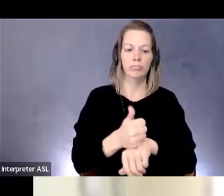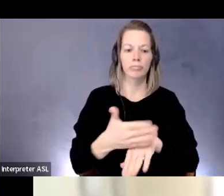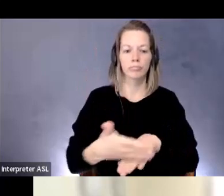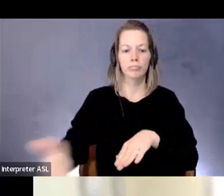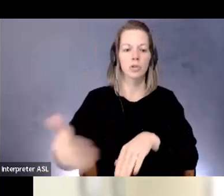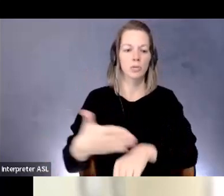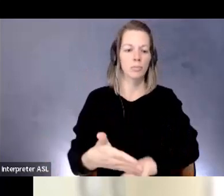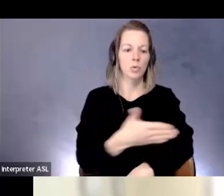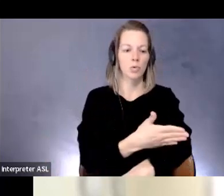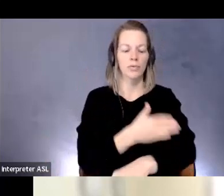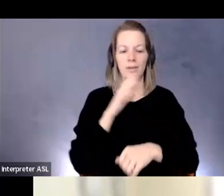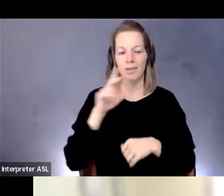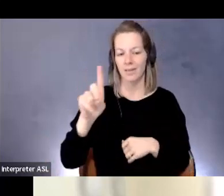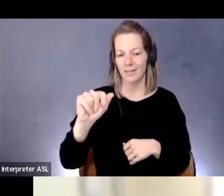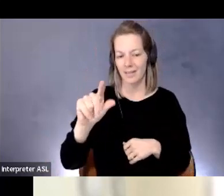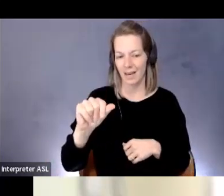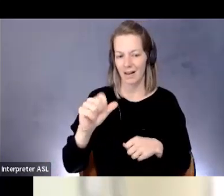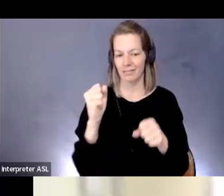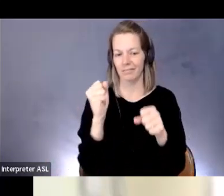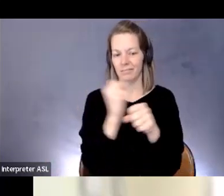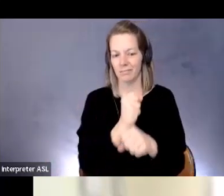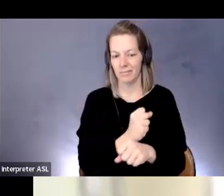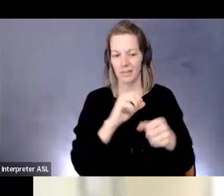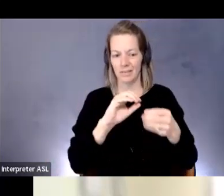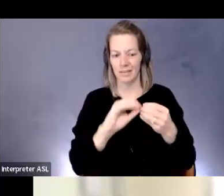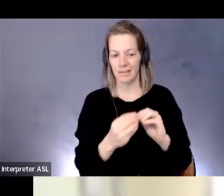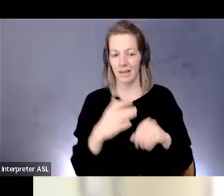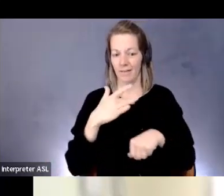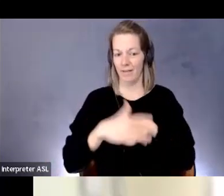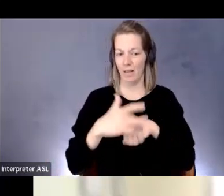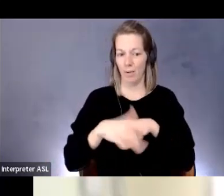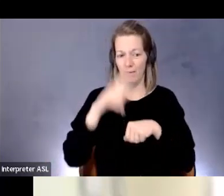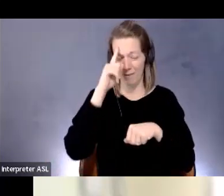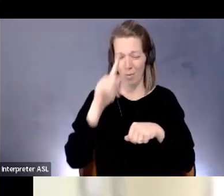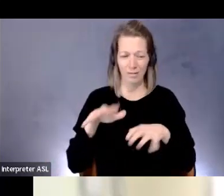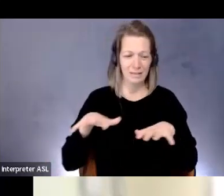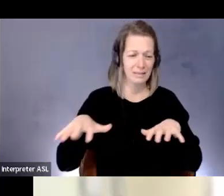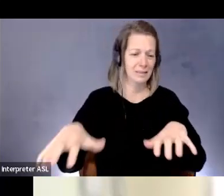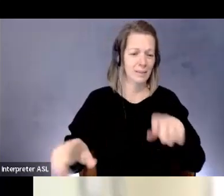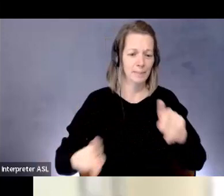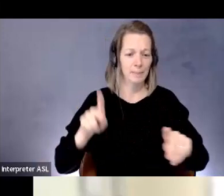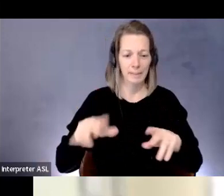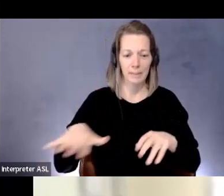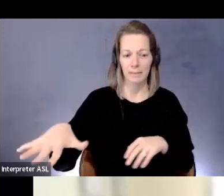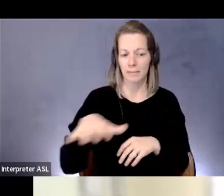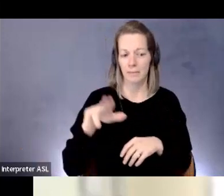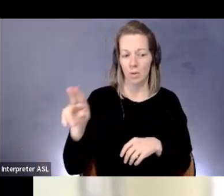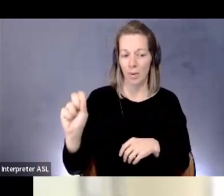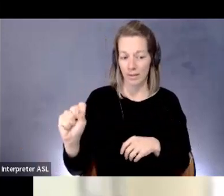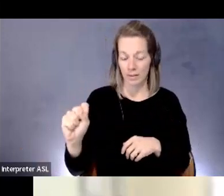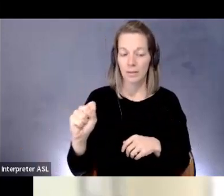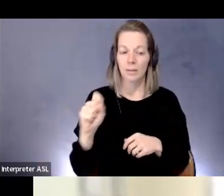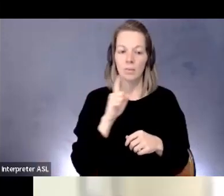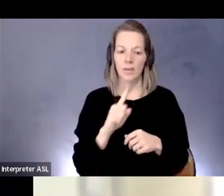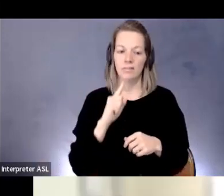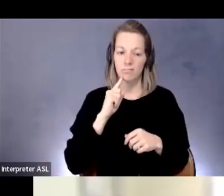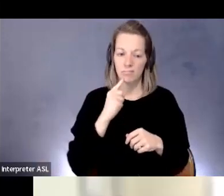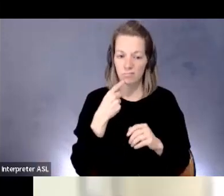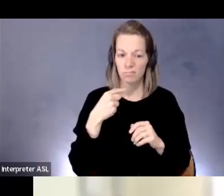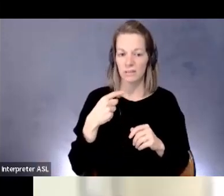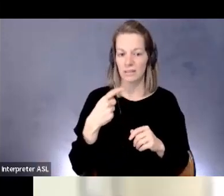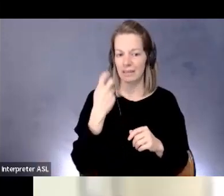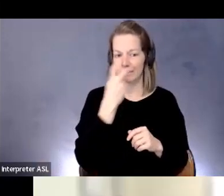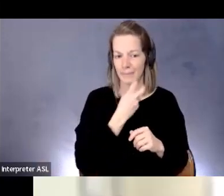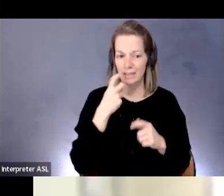improve the data and statistics that are available about the millions of people in the United States with significant